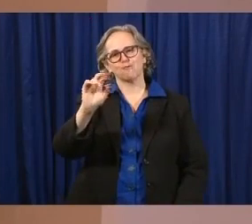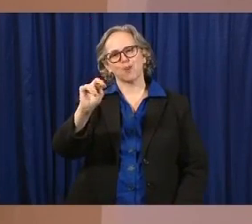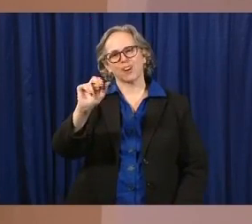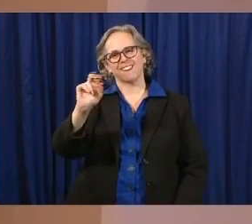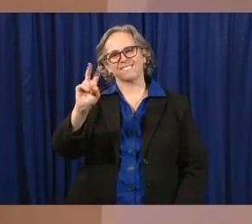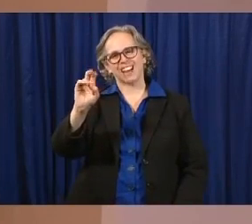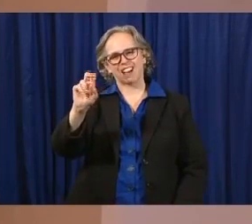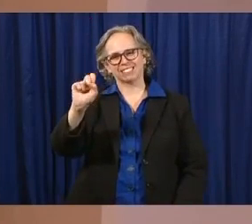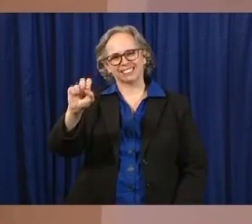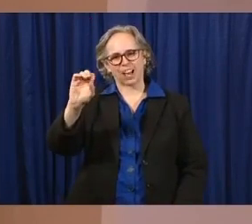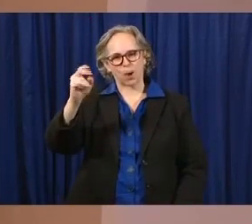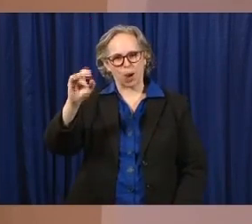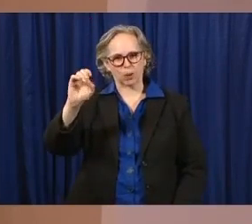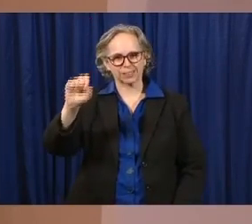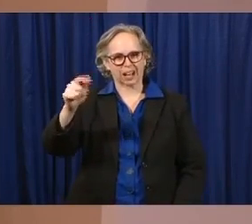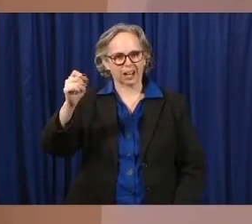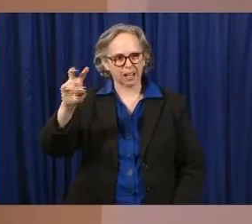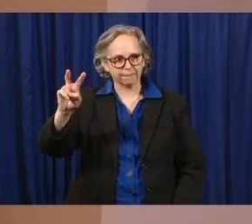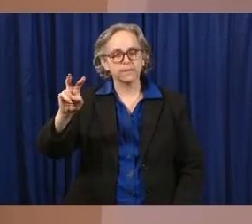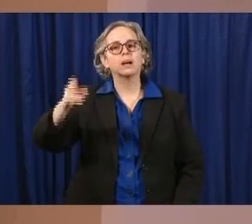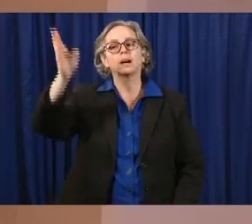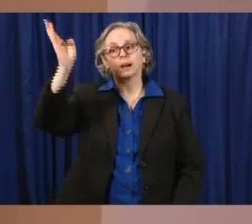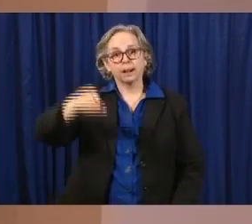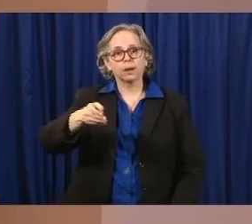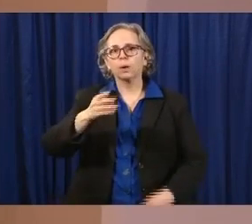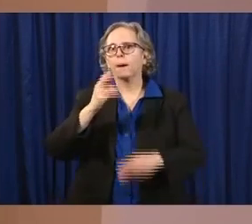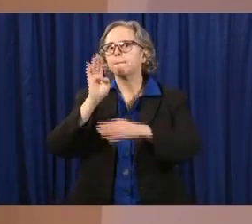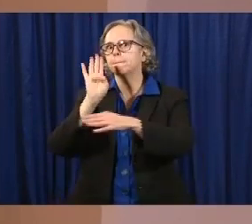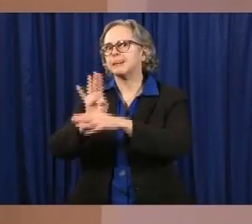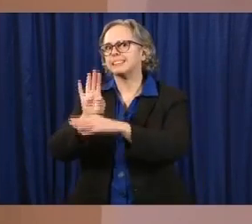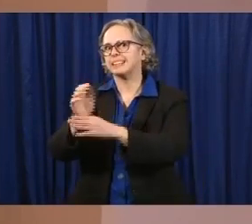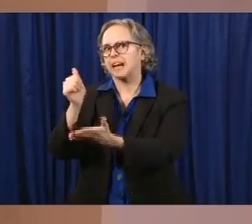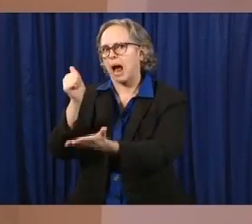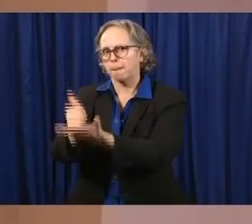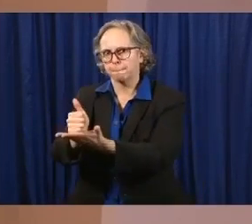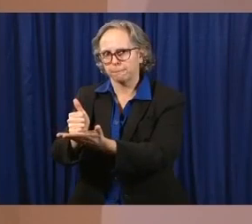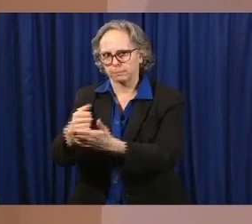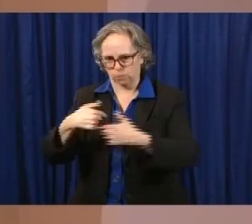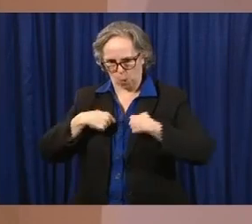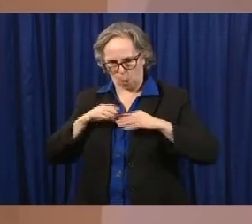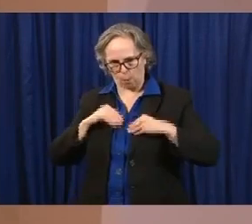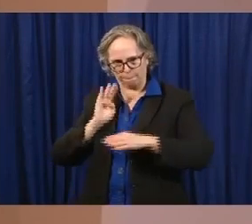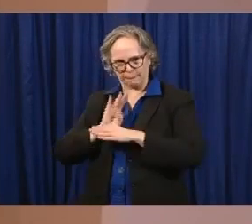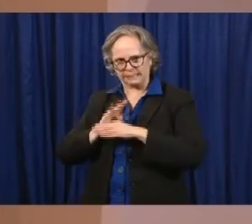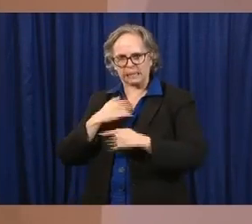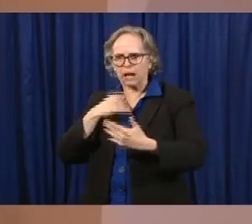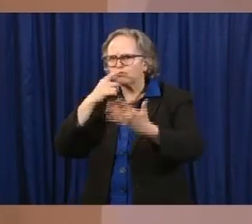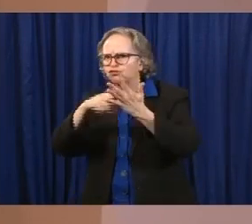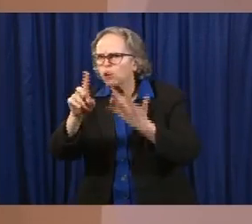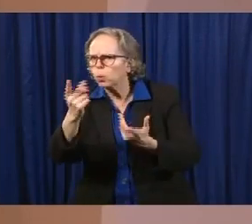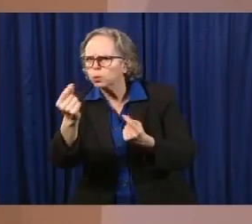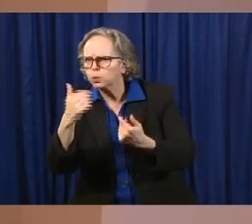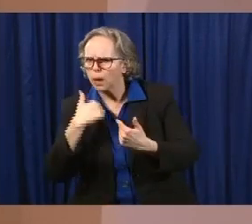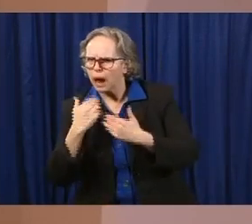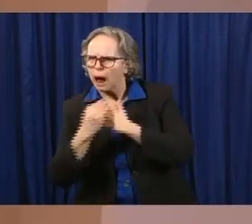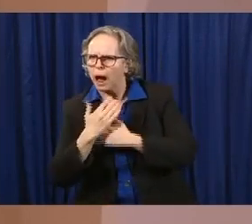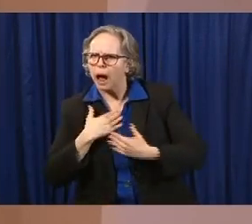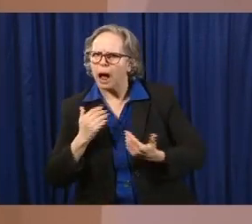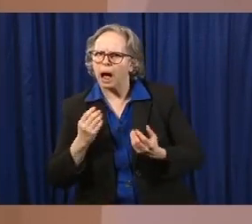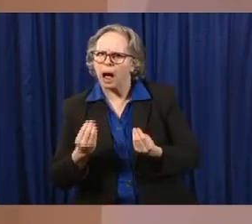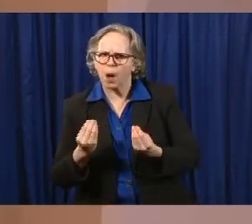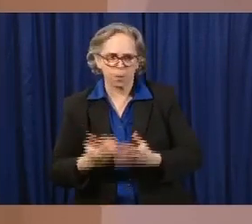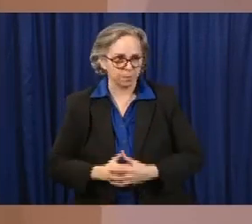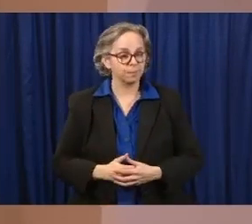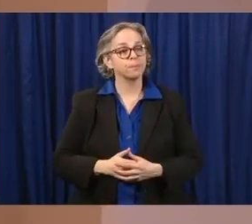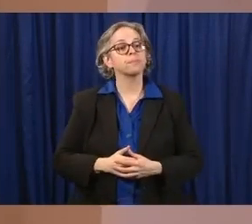coronavirus.ohio.gov/businesshelp. Most of the information you'll need, you won't need to talk to anybody. It'll be right there at that website address. frequently